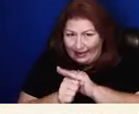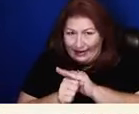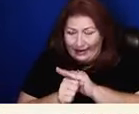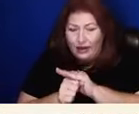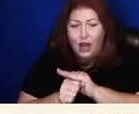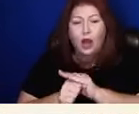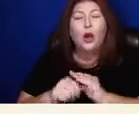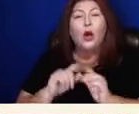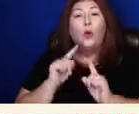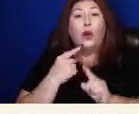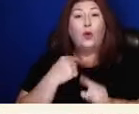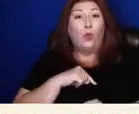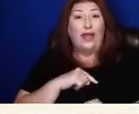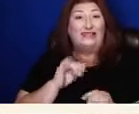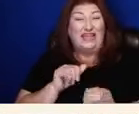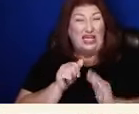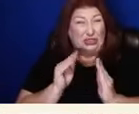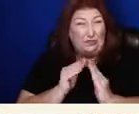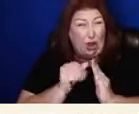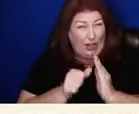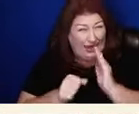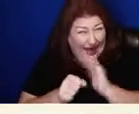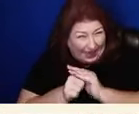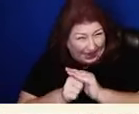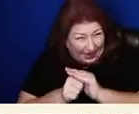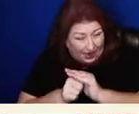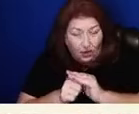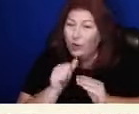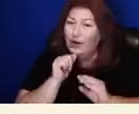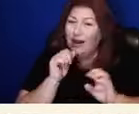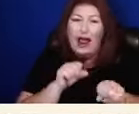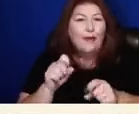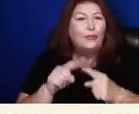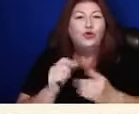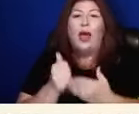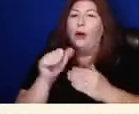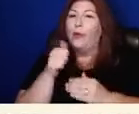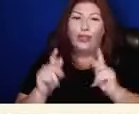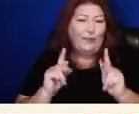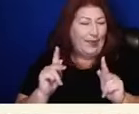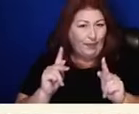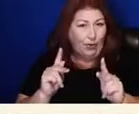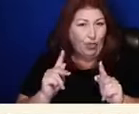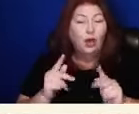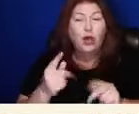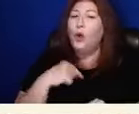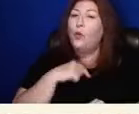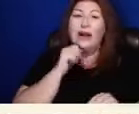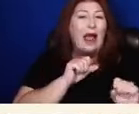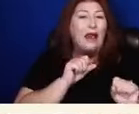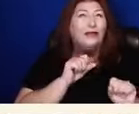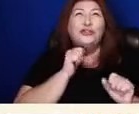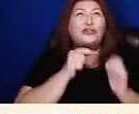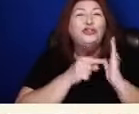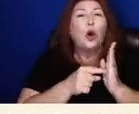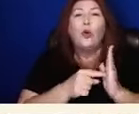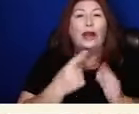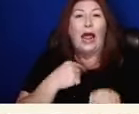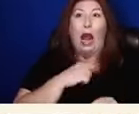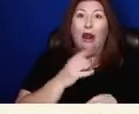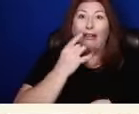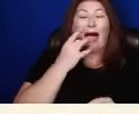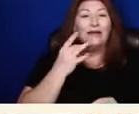stay small and hidden, we are not able to help other people, right? We are not showing our light. We're not